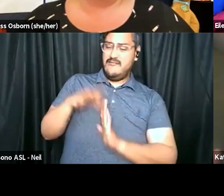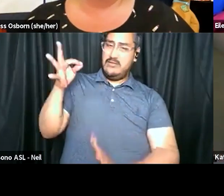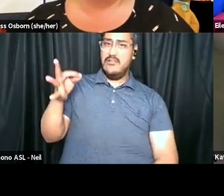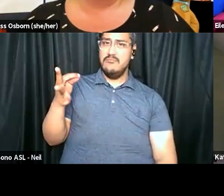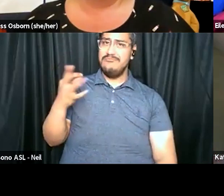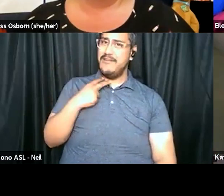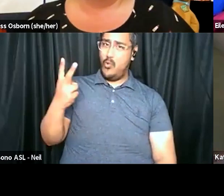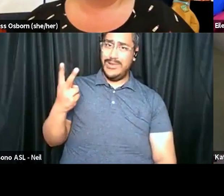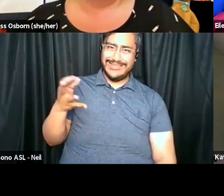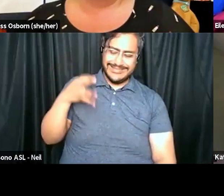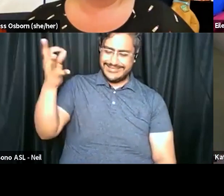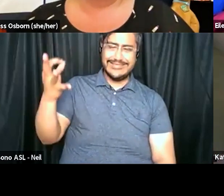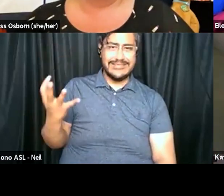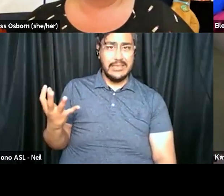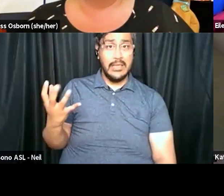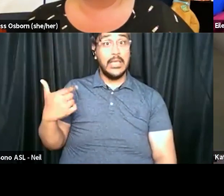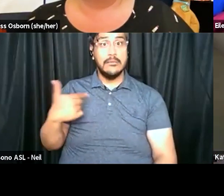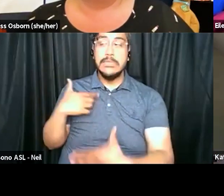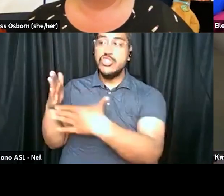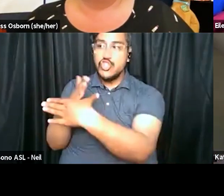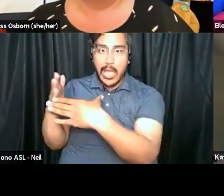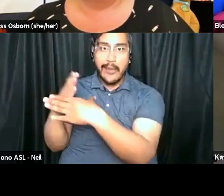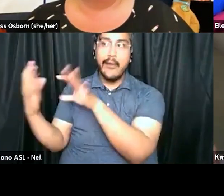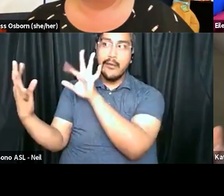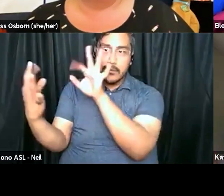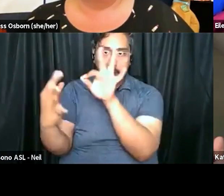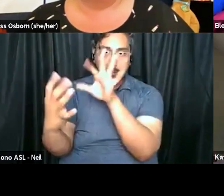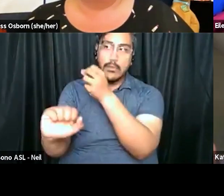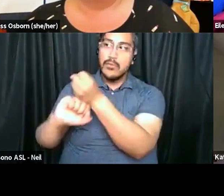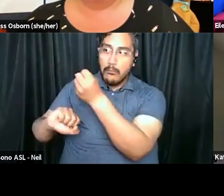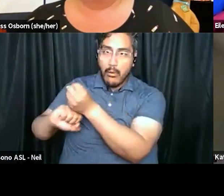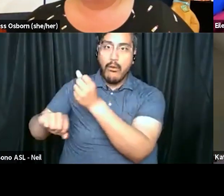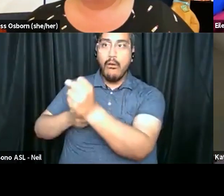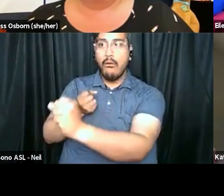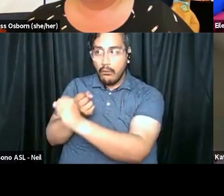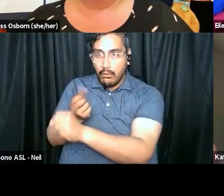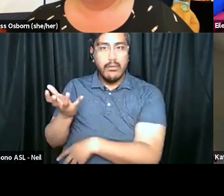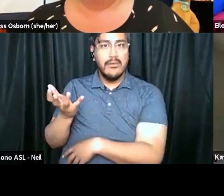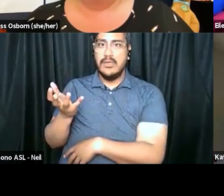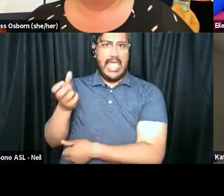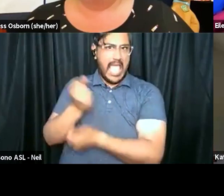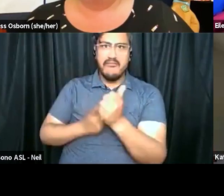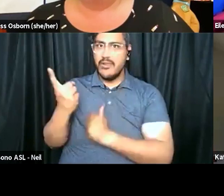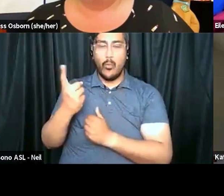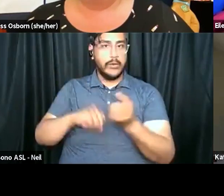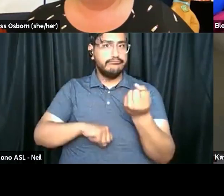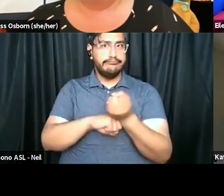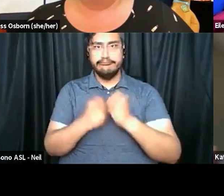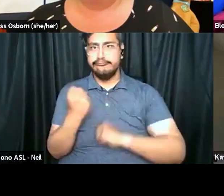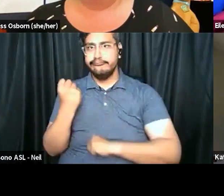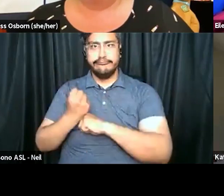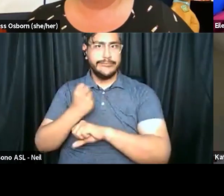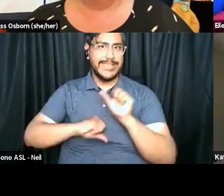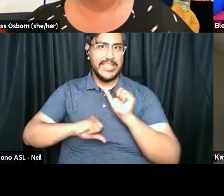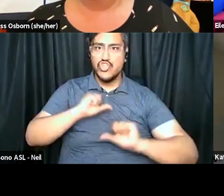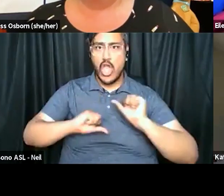because sharing with them and getting their feedback and getting their support and having them uplift, we all uplifted each other and held each other like in